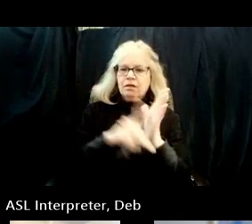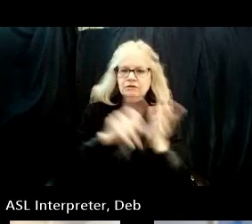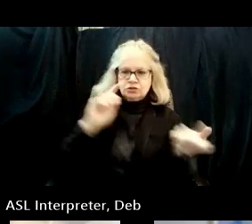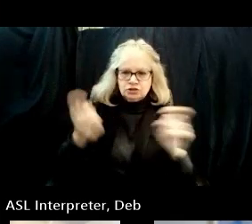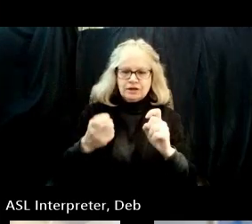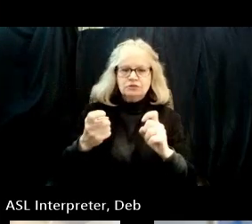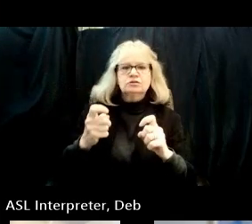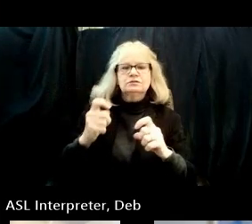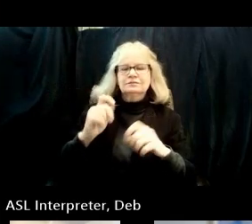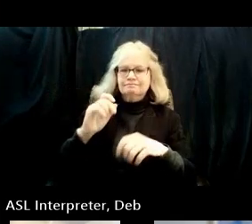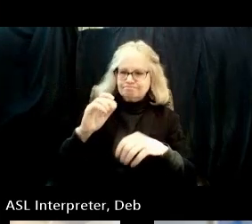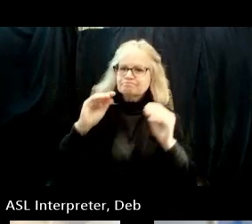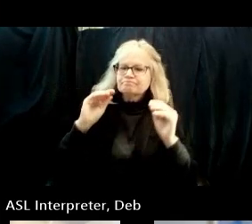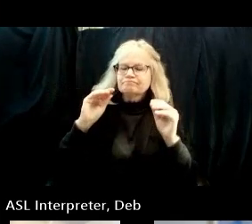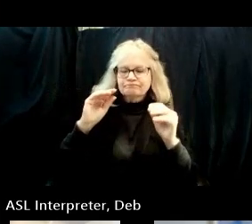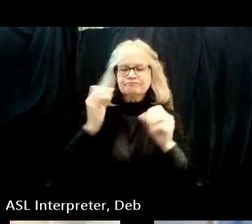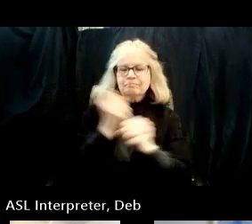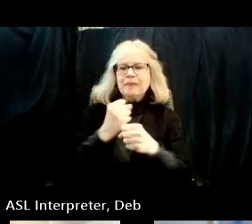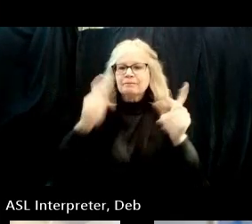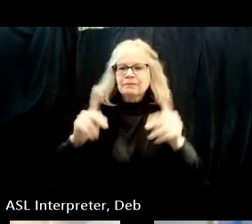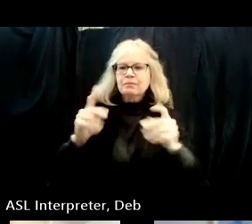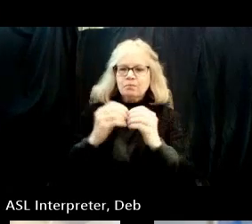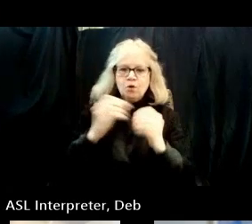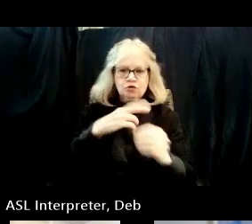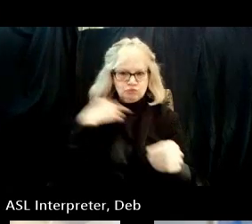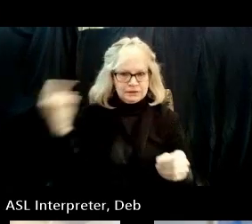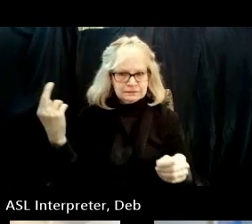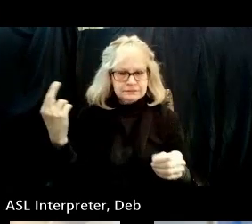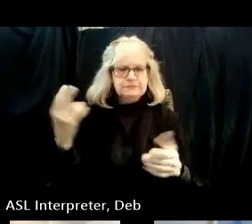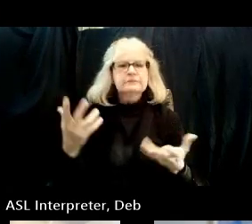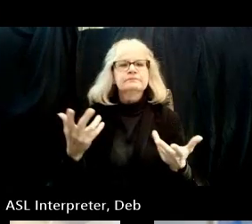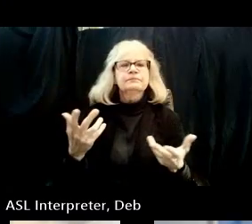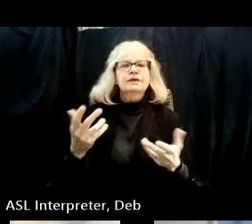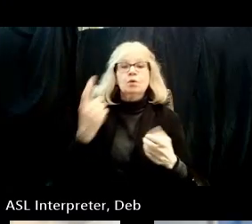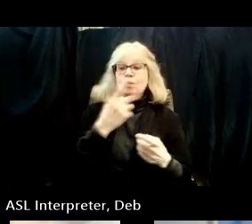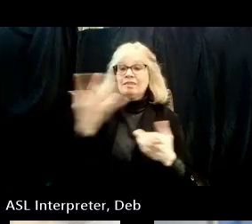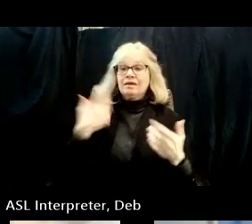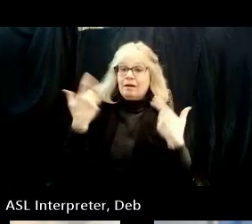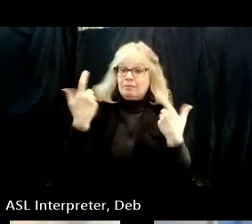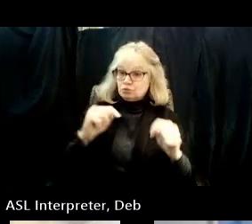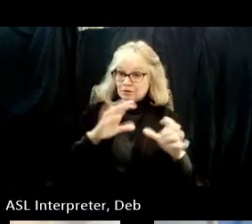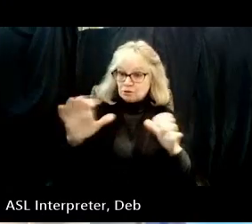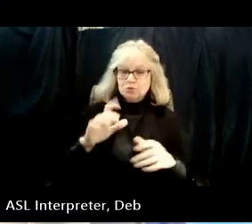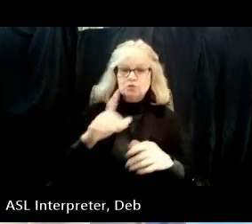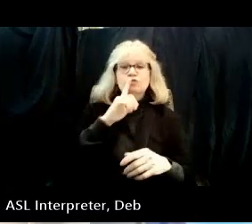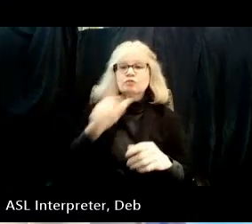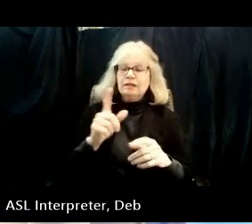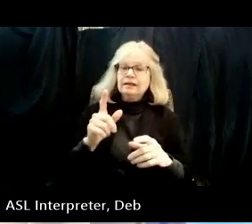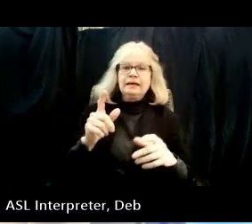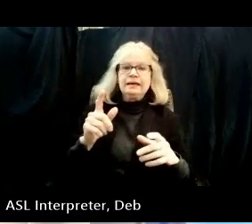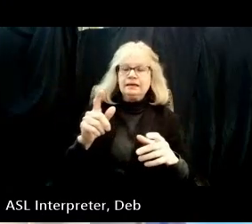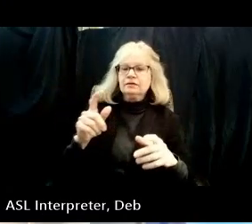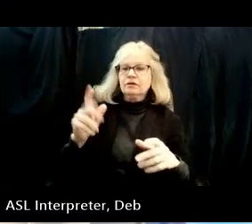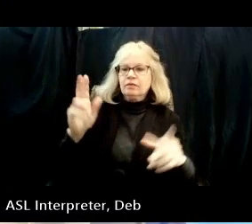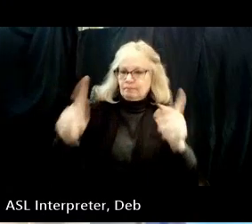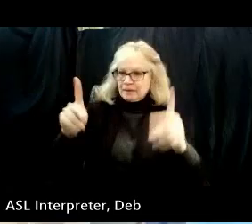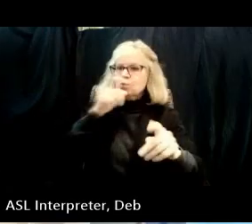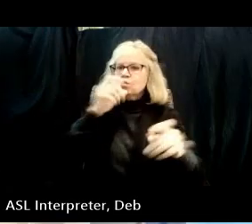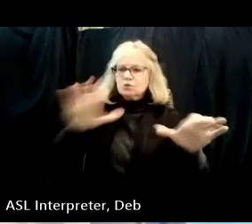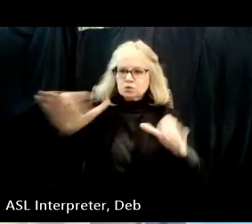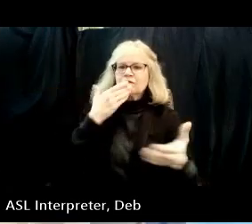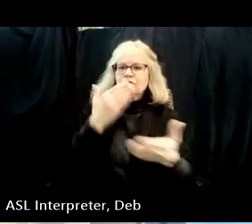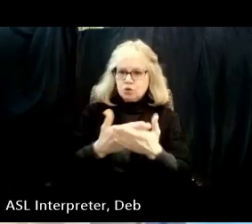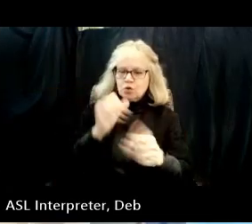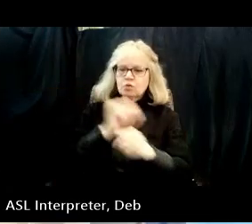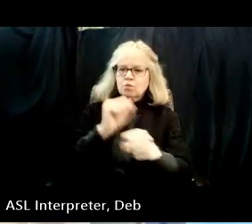them at greater risk. One of the other key things I've been trying to do, and I know you all do as well, is really amplify the voices of the people who are doing the good work.